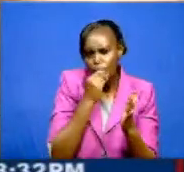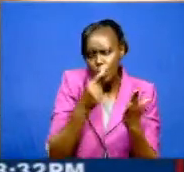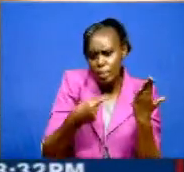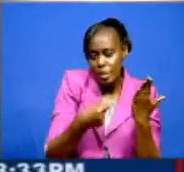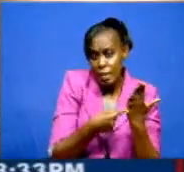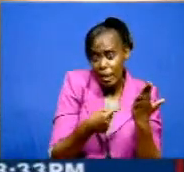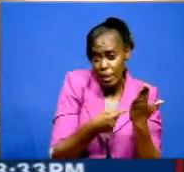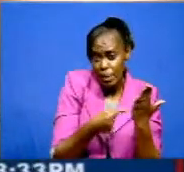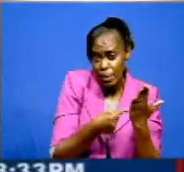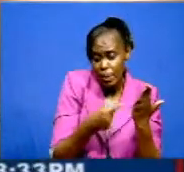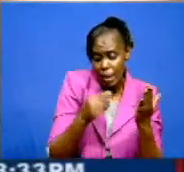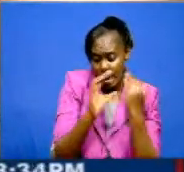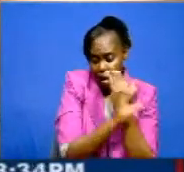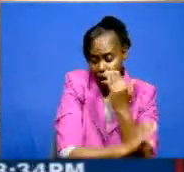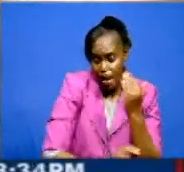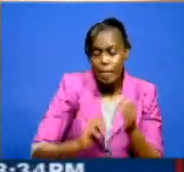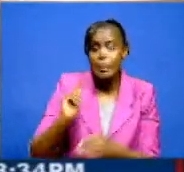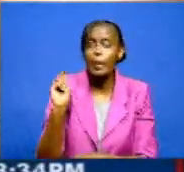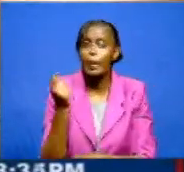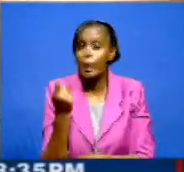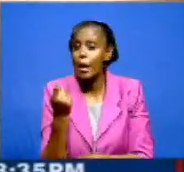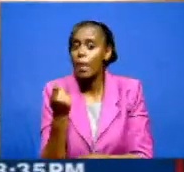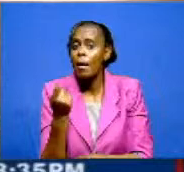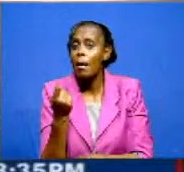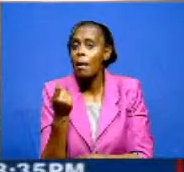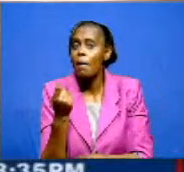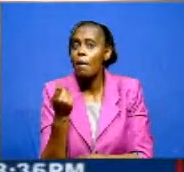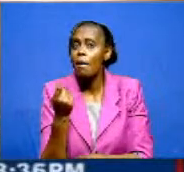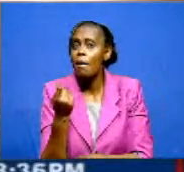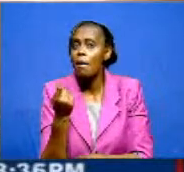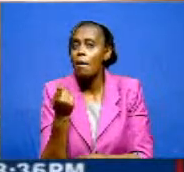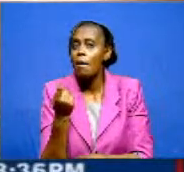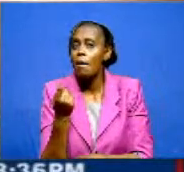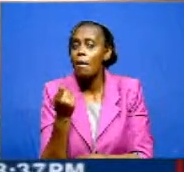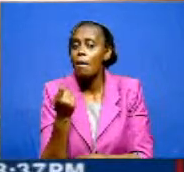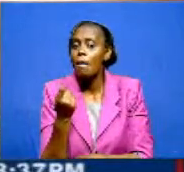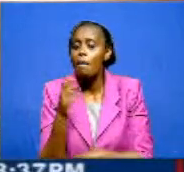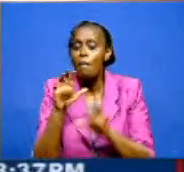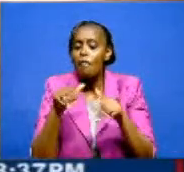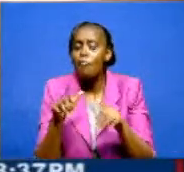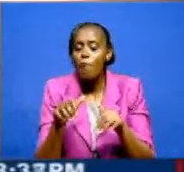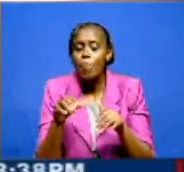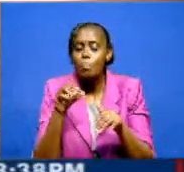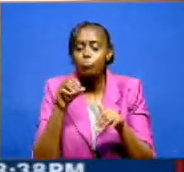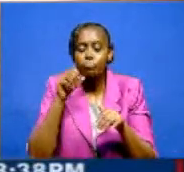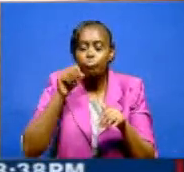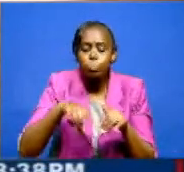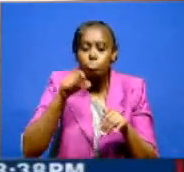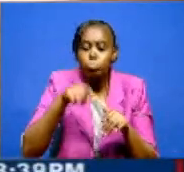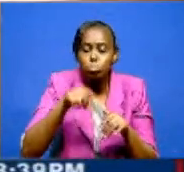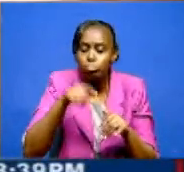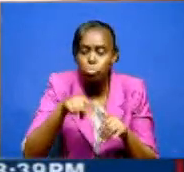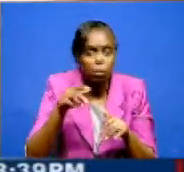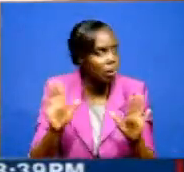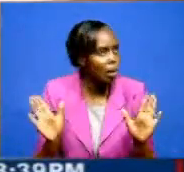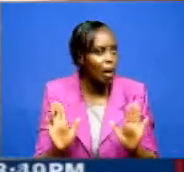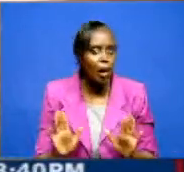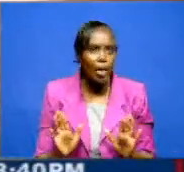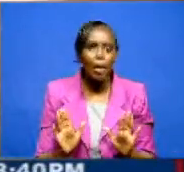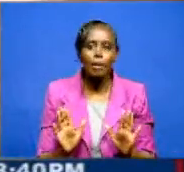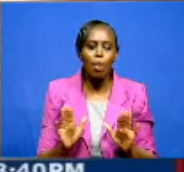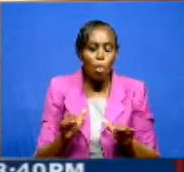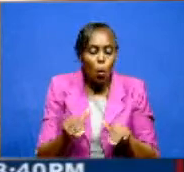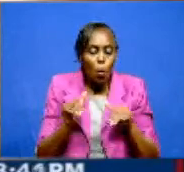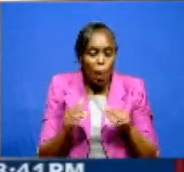technologists in this country, we should not just be going to the farm to just put things in the soil, wait for them